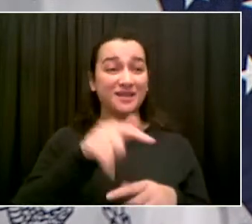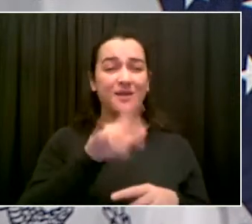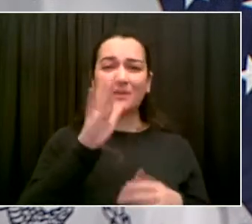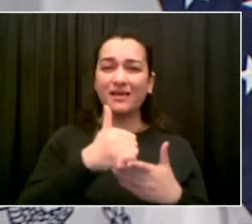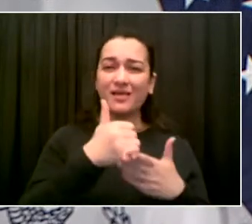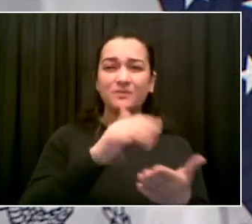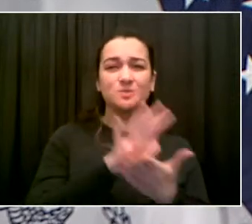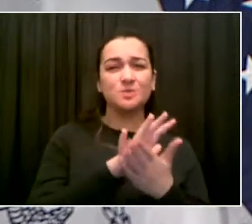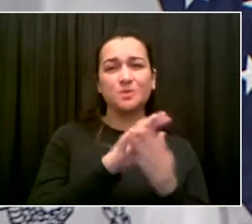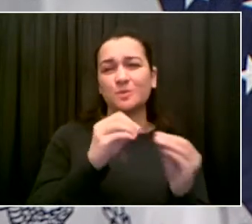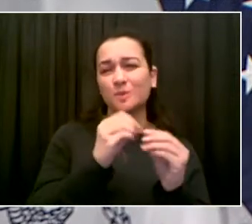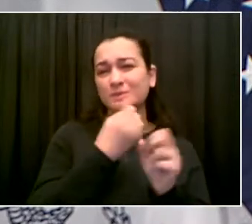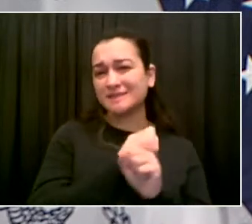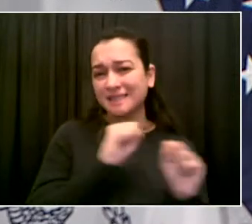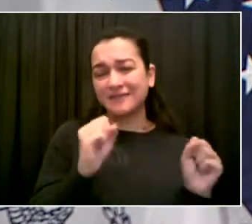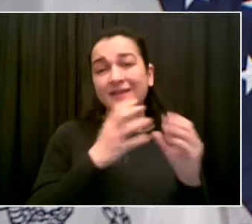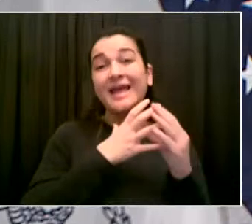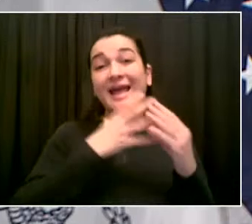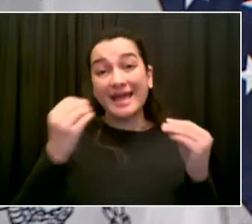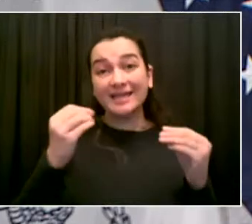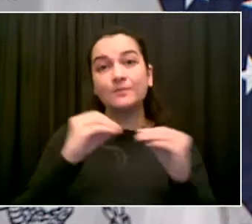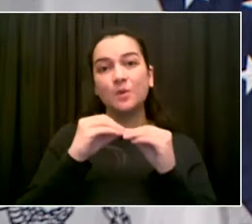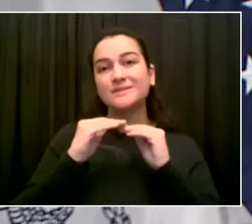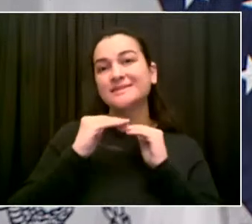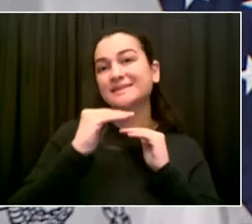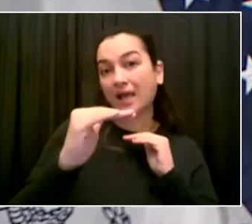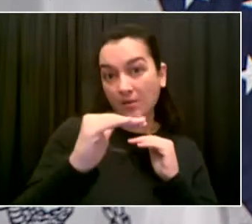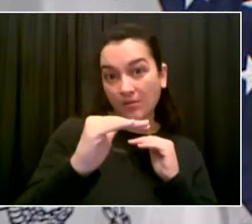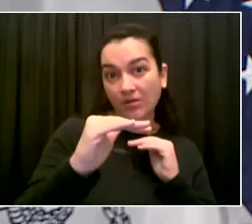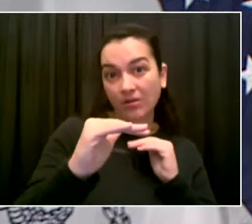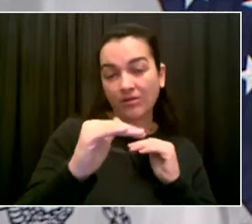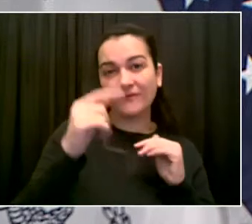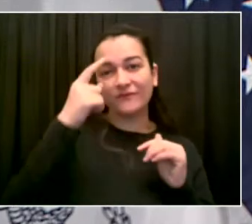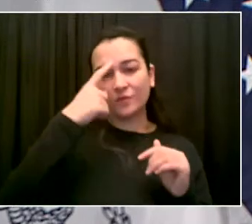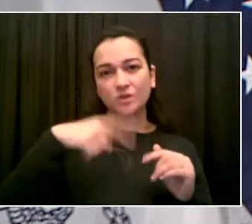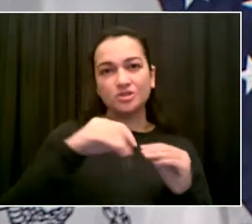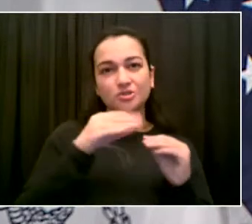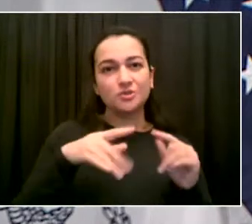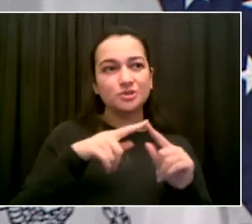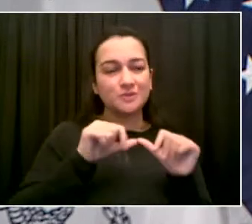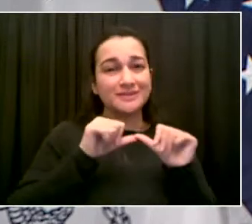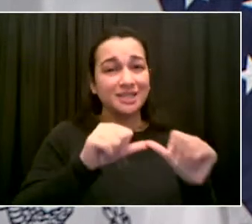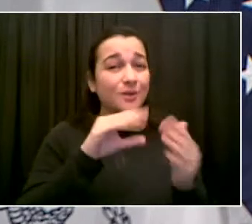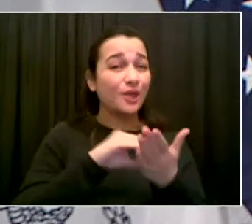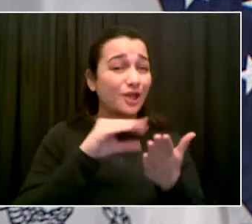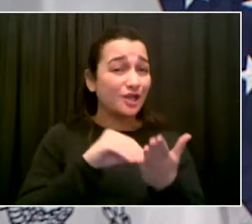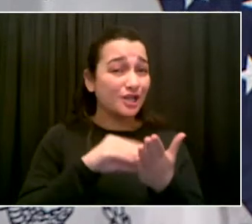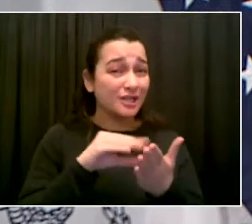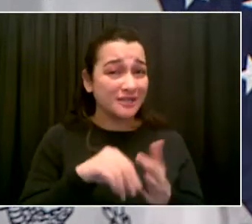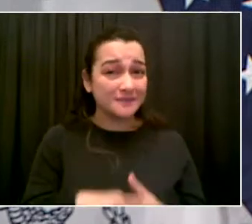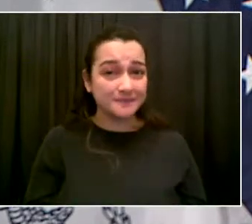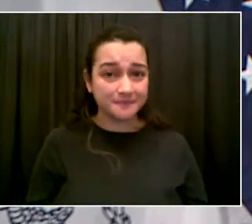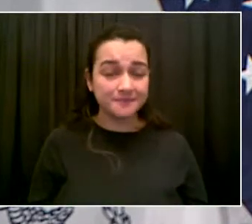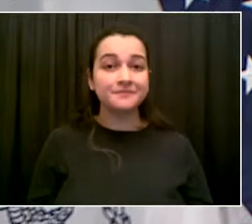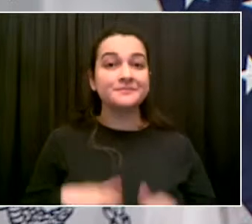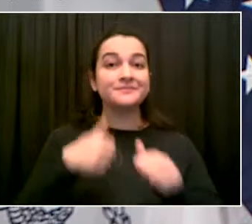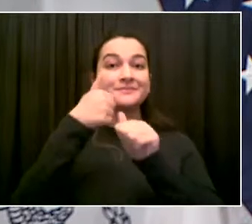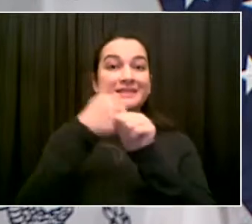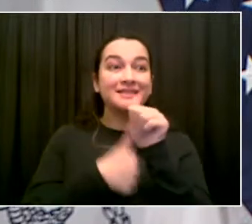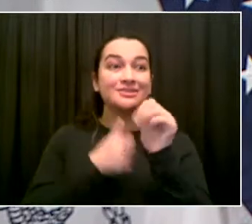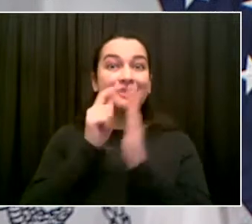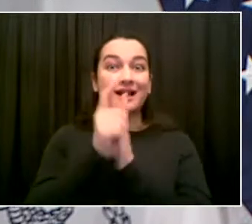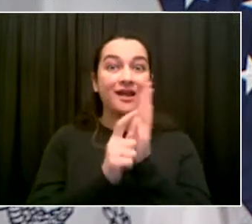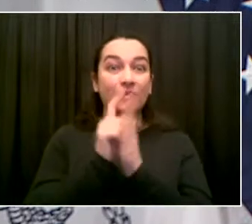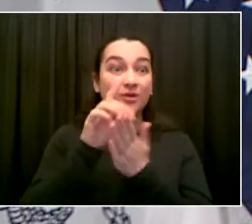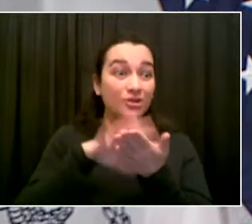I know every day, every hour in school helps a child move forward, particularly after the trauma they've been through.